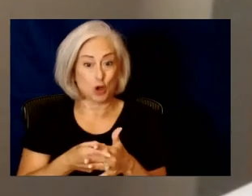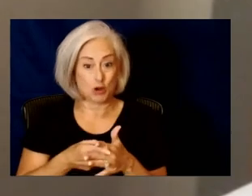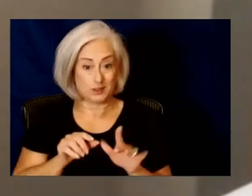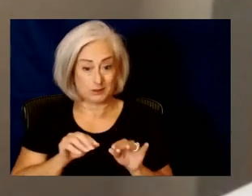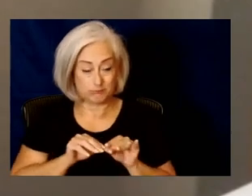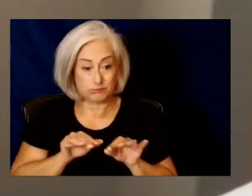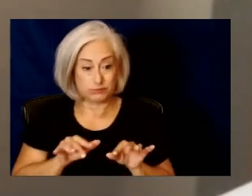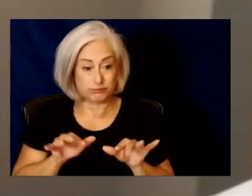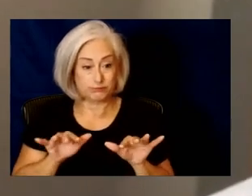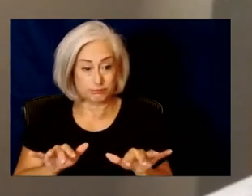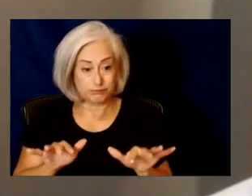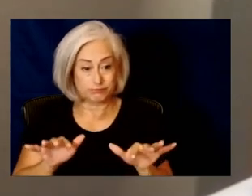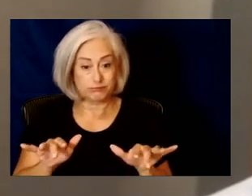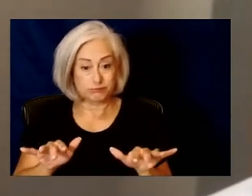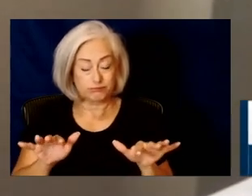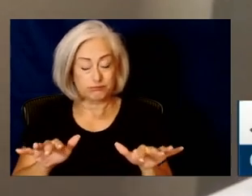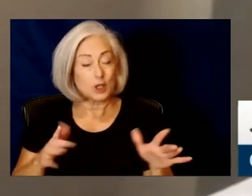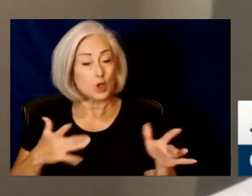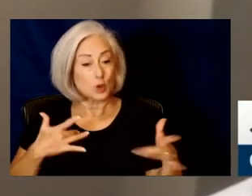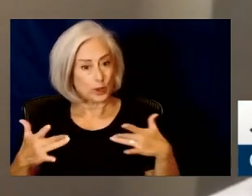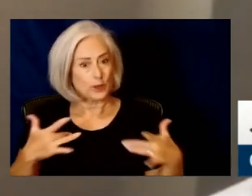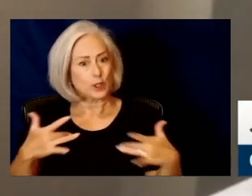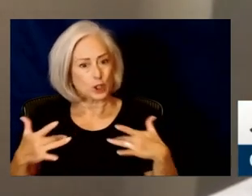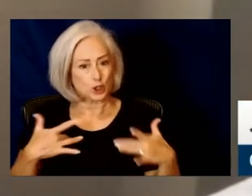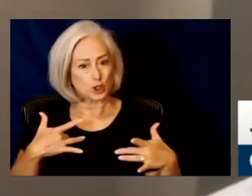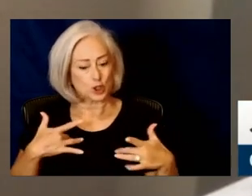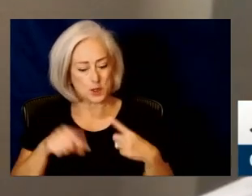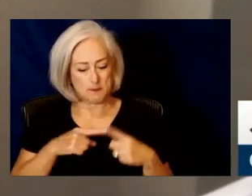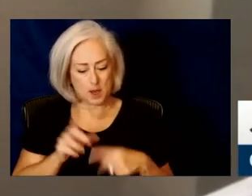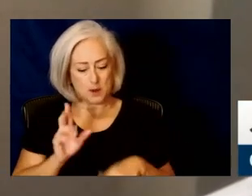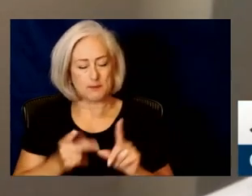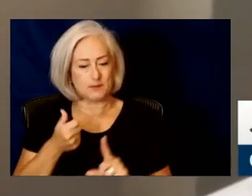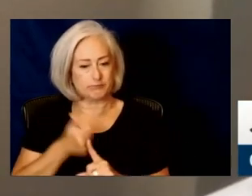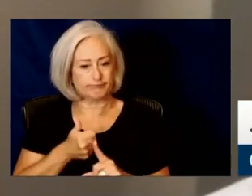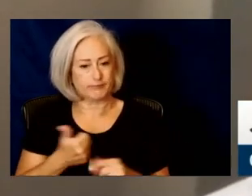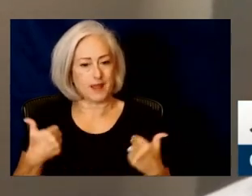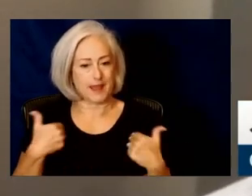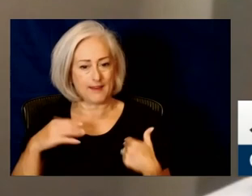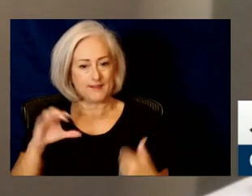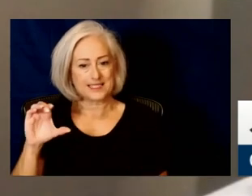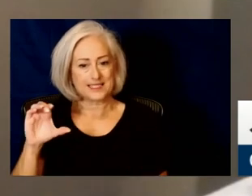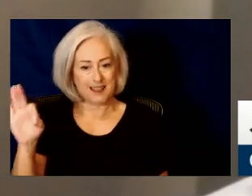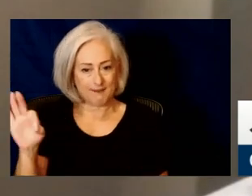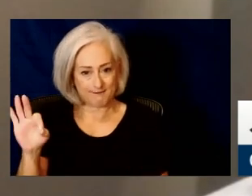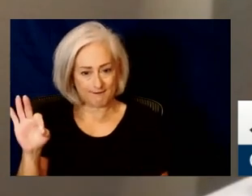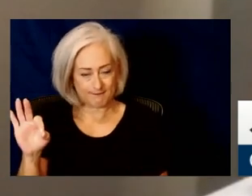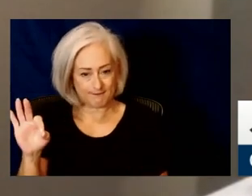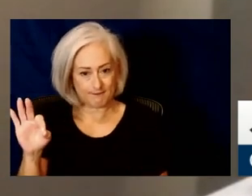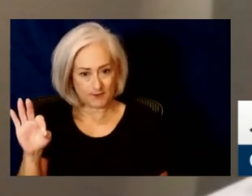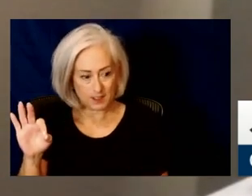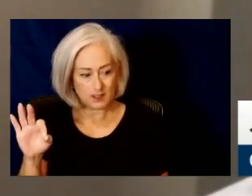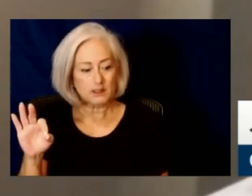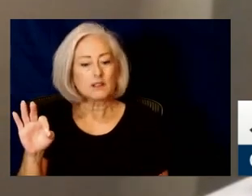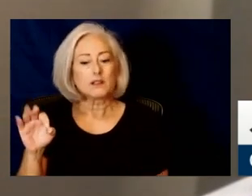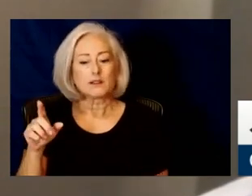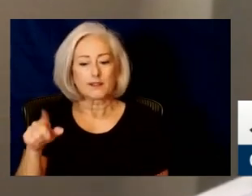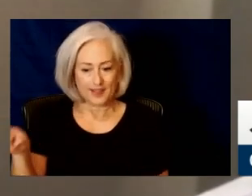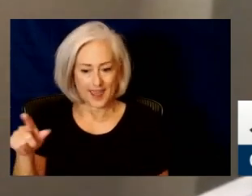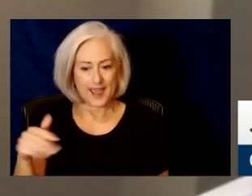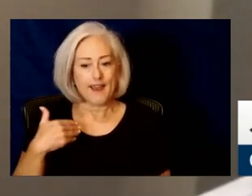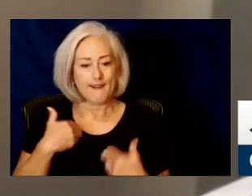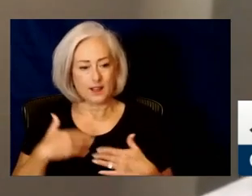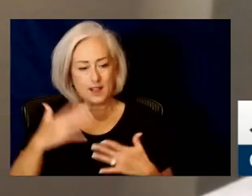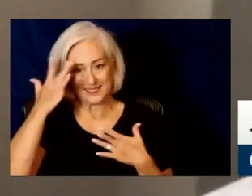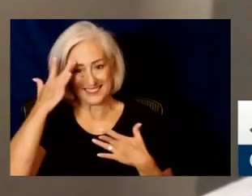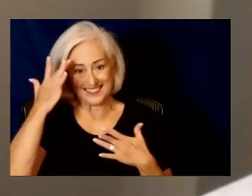very concerned about, you know, people with CF, a population of people that have pre-existing lung disease, you